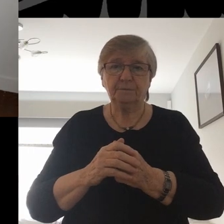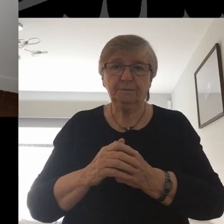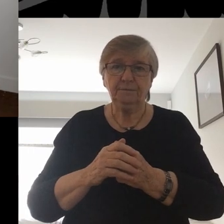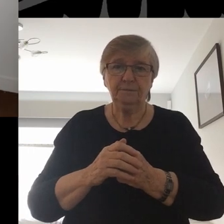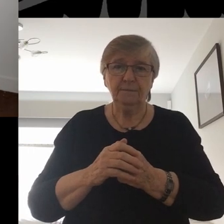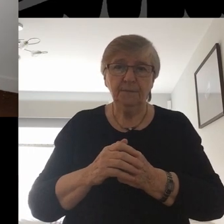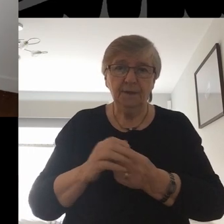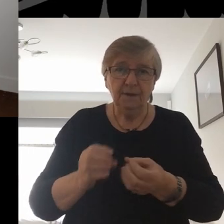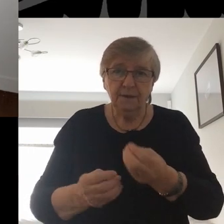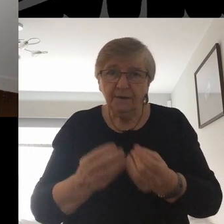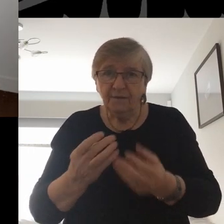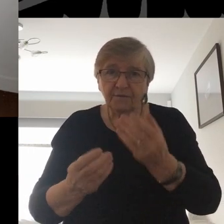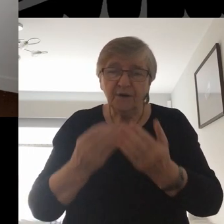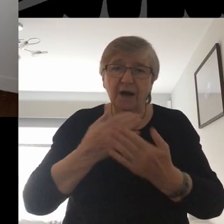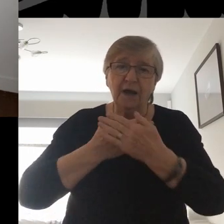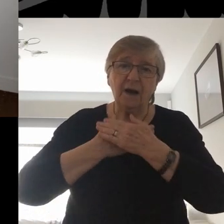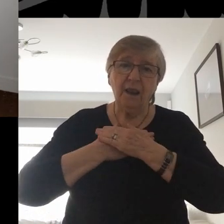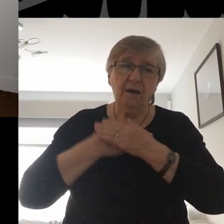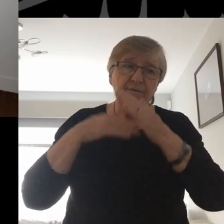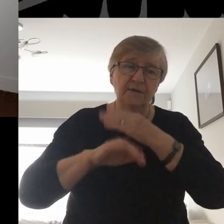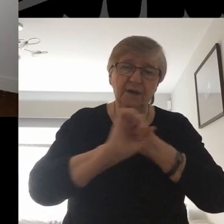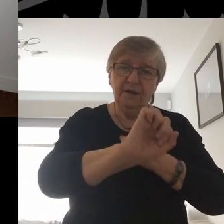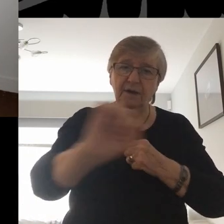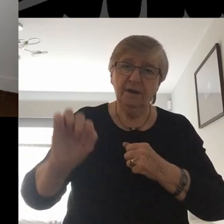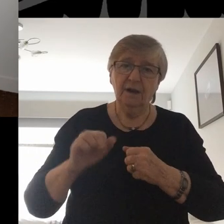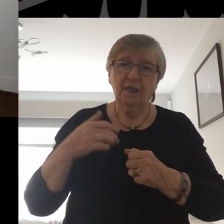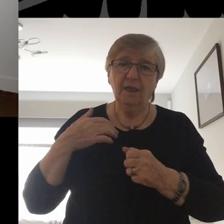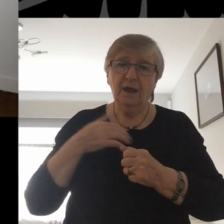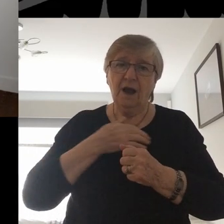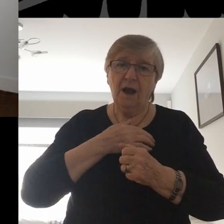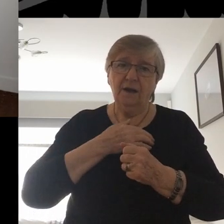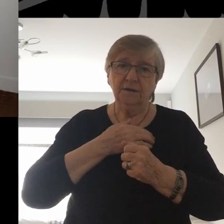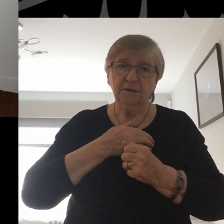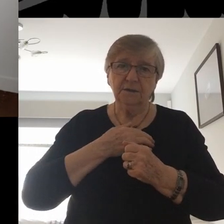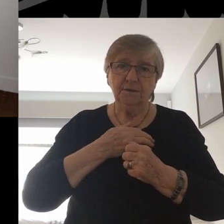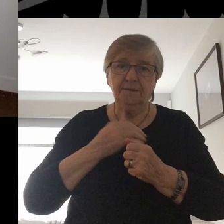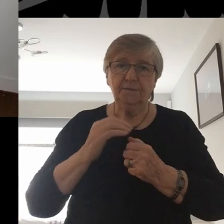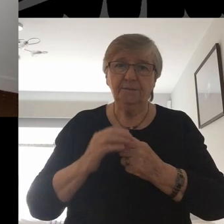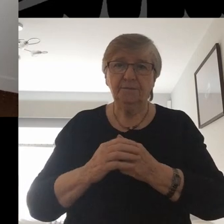Kindle a love for them, O God, in their hearts.